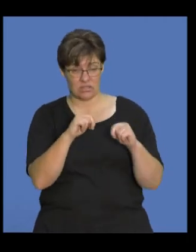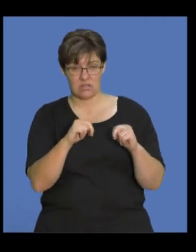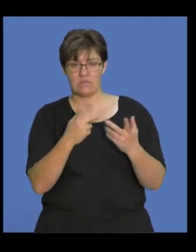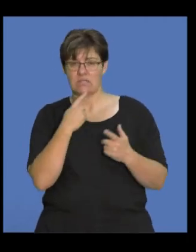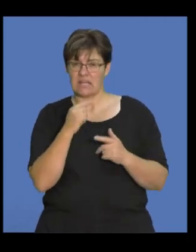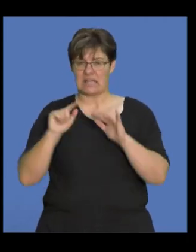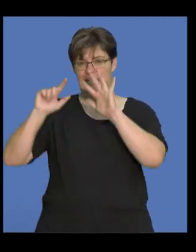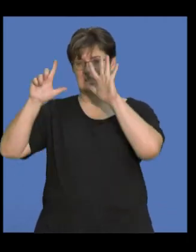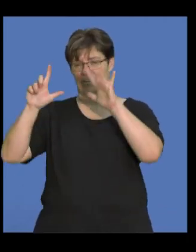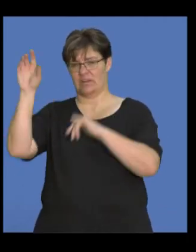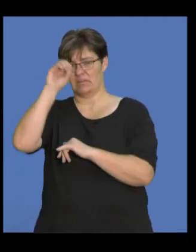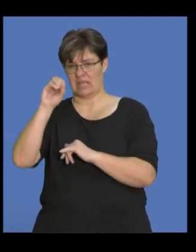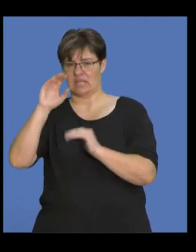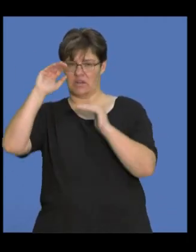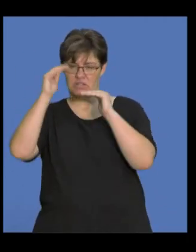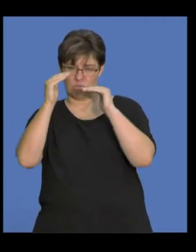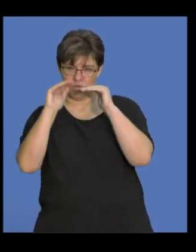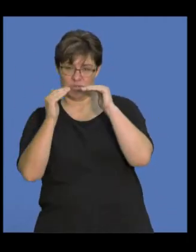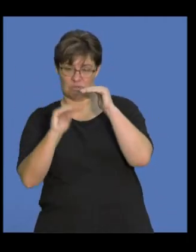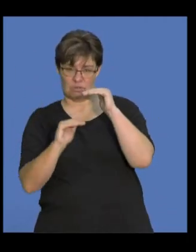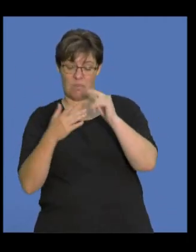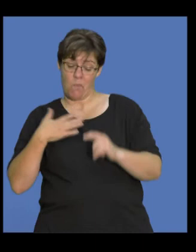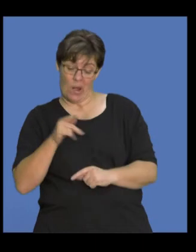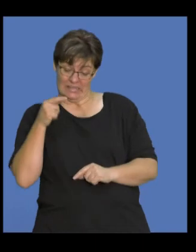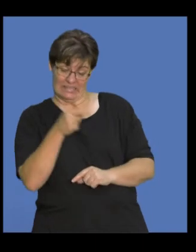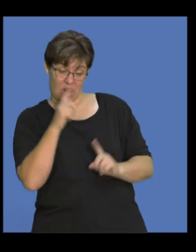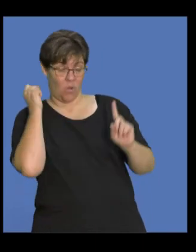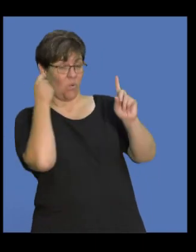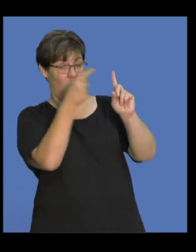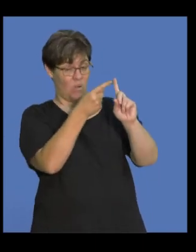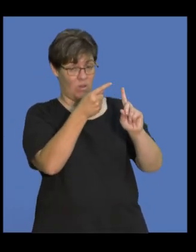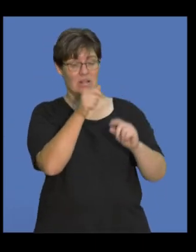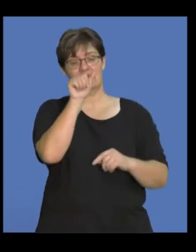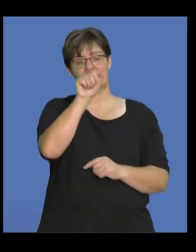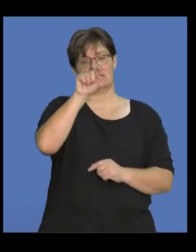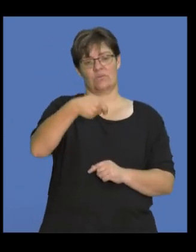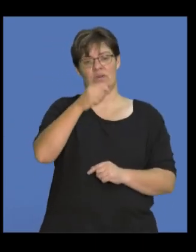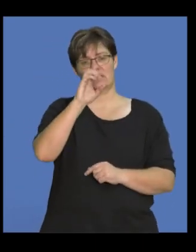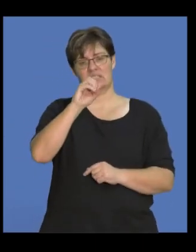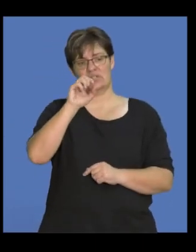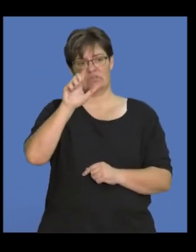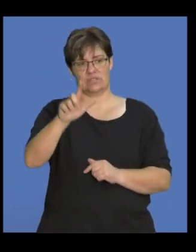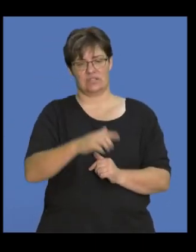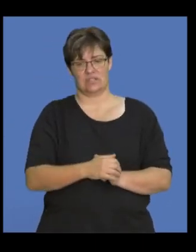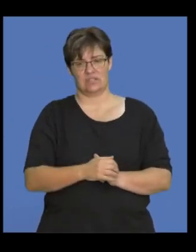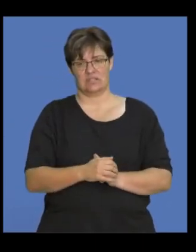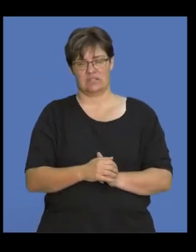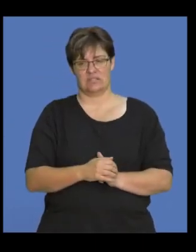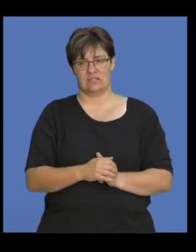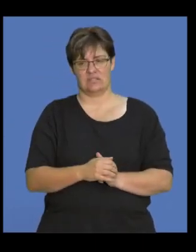7% and then go down. But you know that your goal is to get to 6.07.